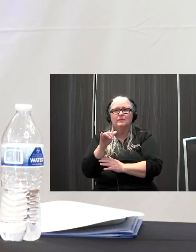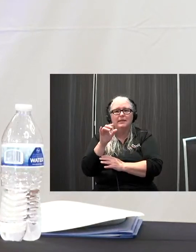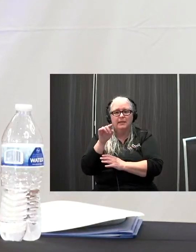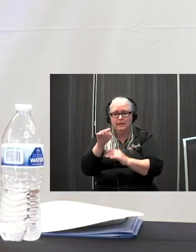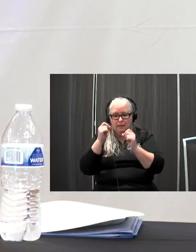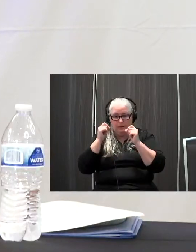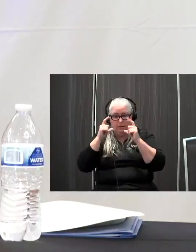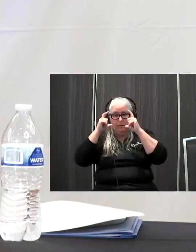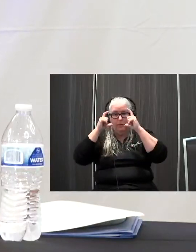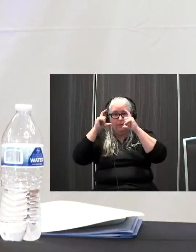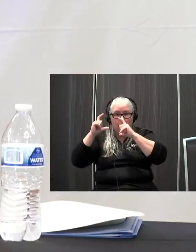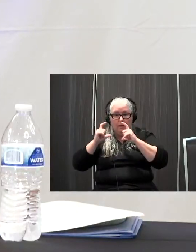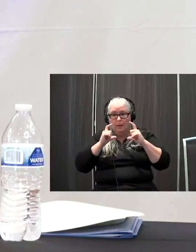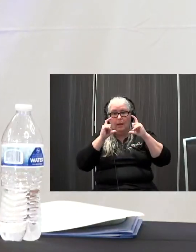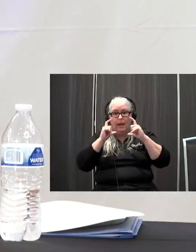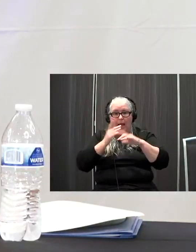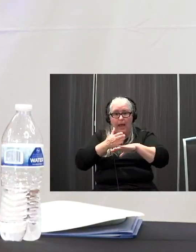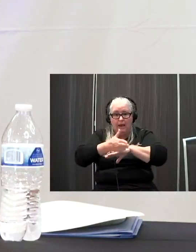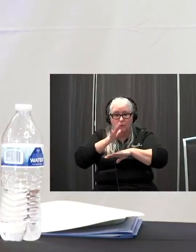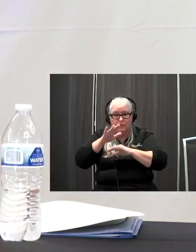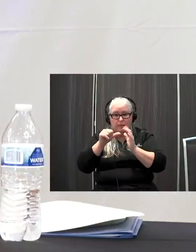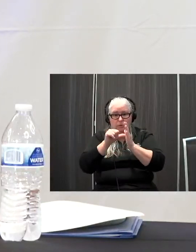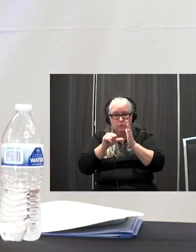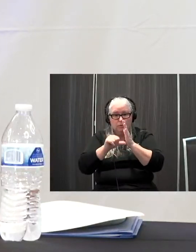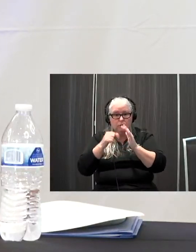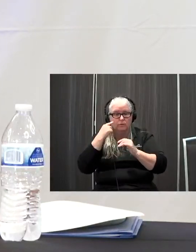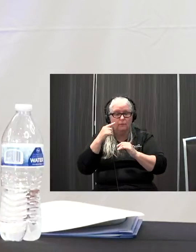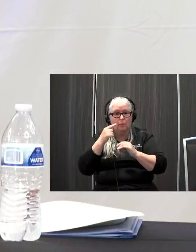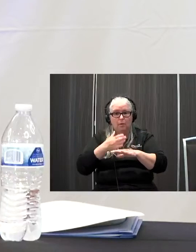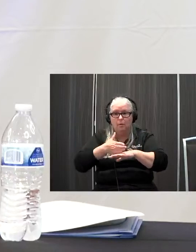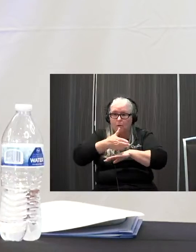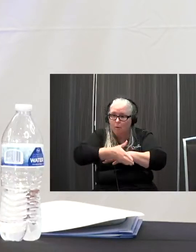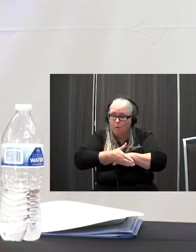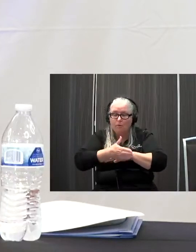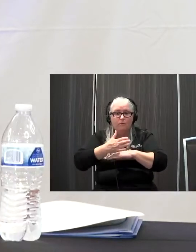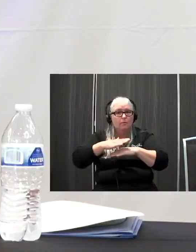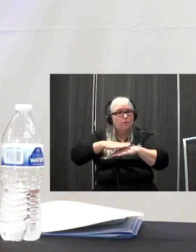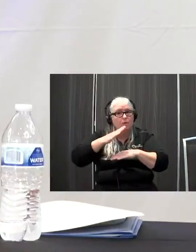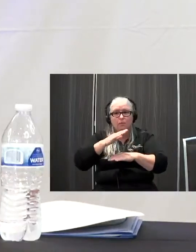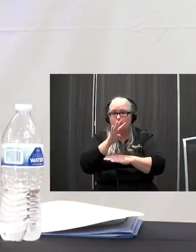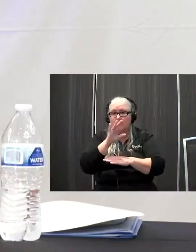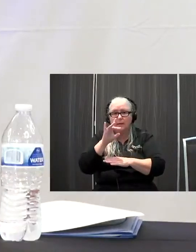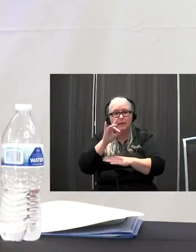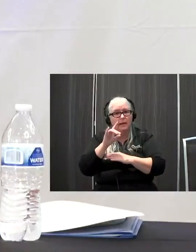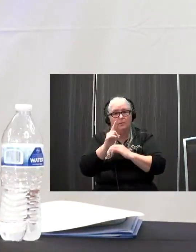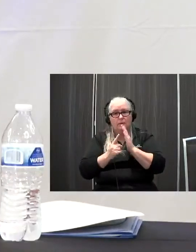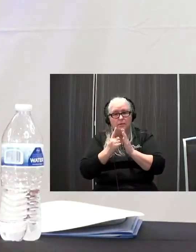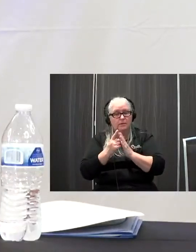awake after one of his surgeries for over 48 hours and truly did not sleep. He wanted to sleep. We call